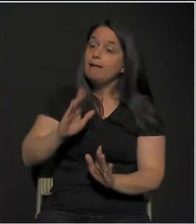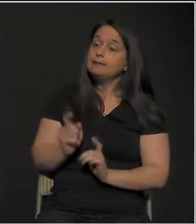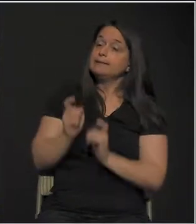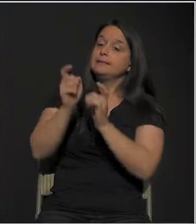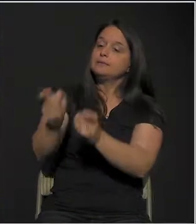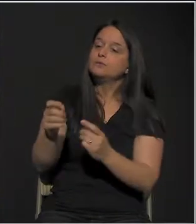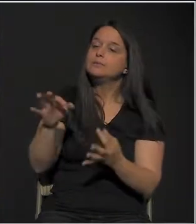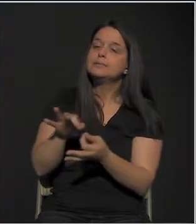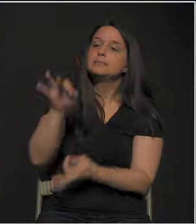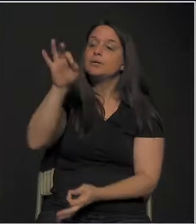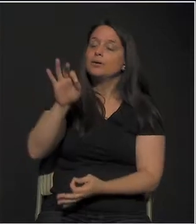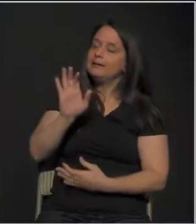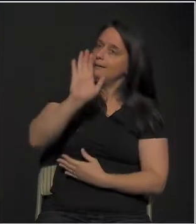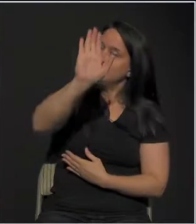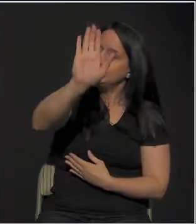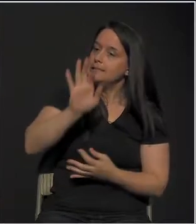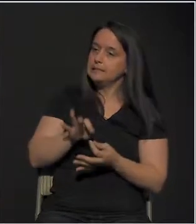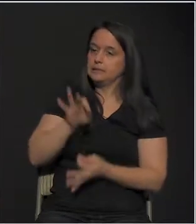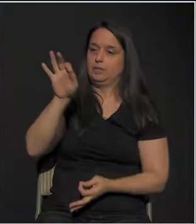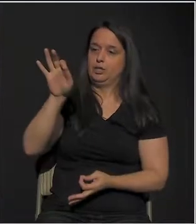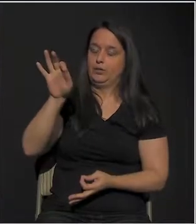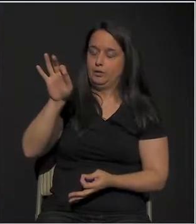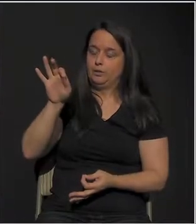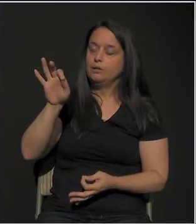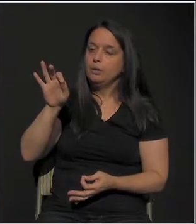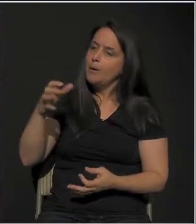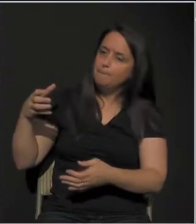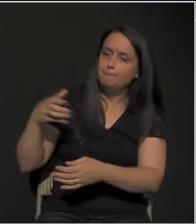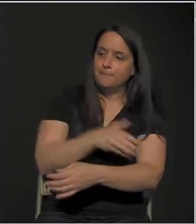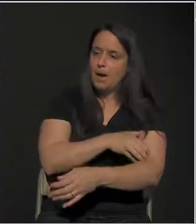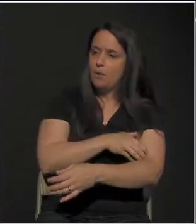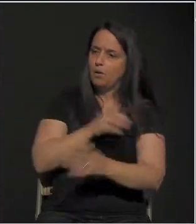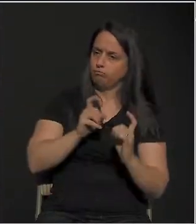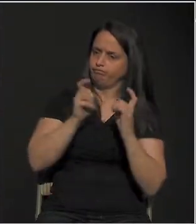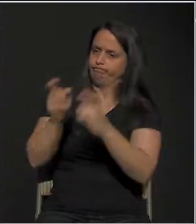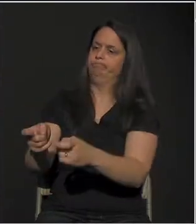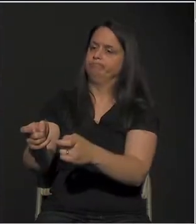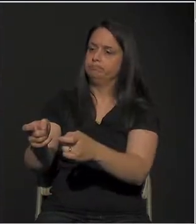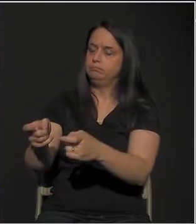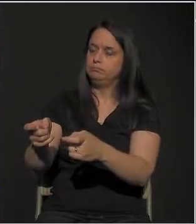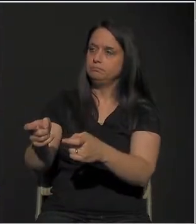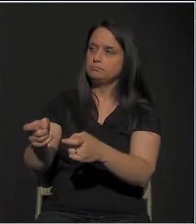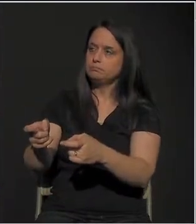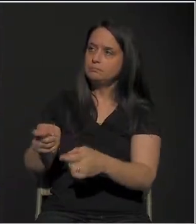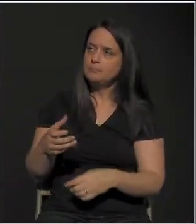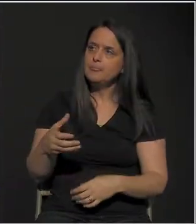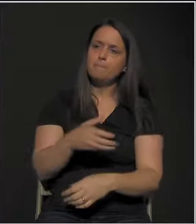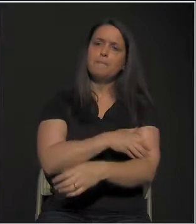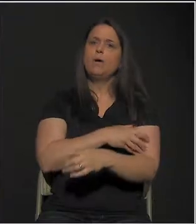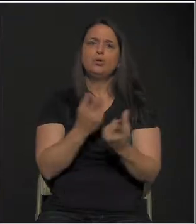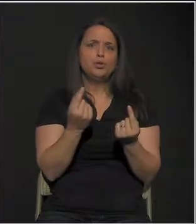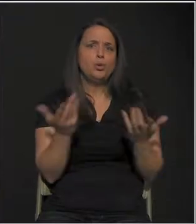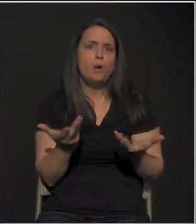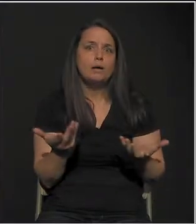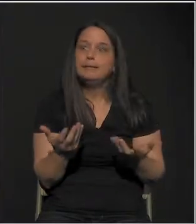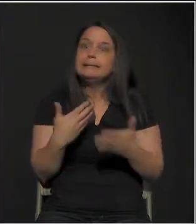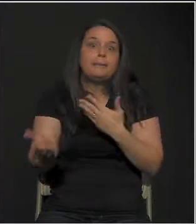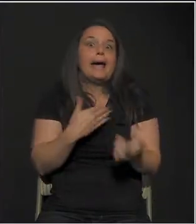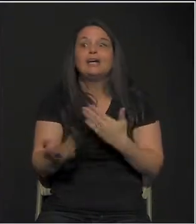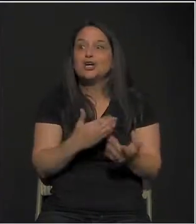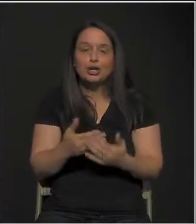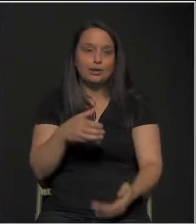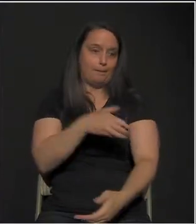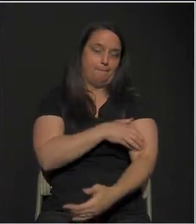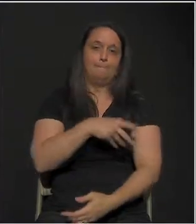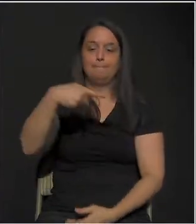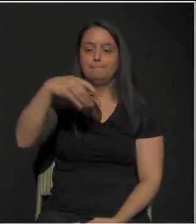you a spirit, his spirit. It's a spirit of power. Power to do what? It doesn't matter. It's power.